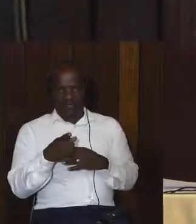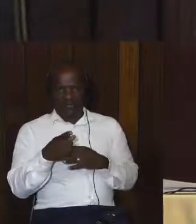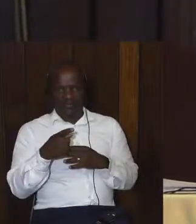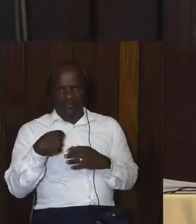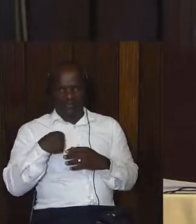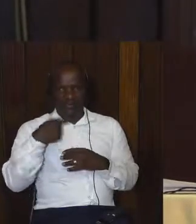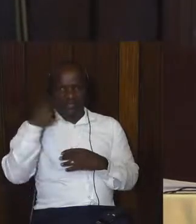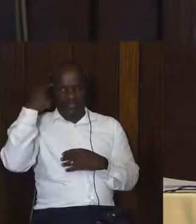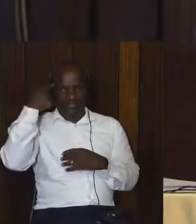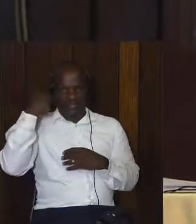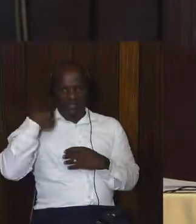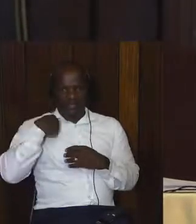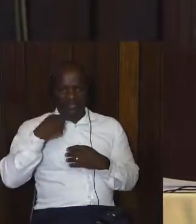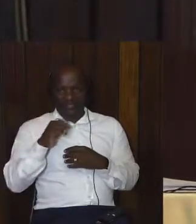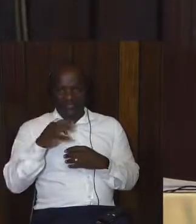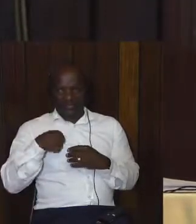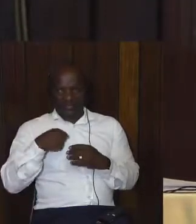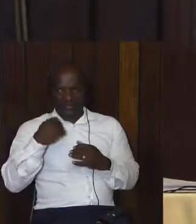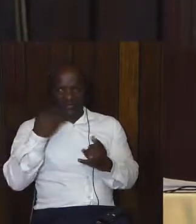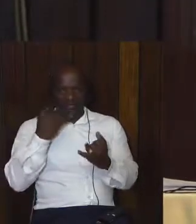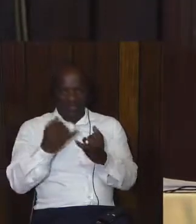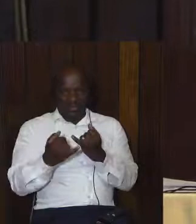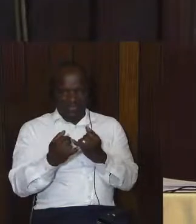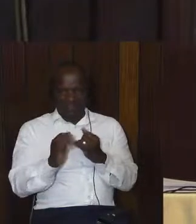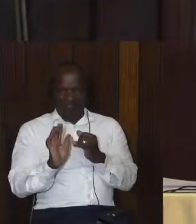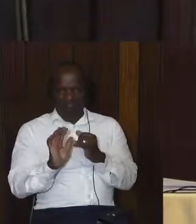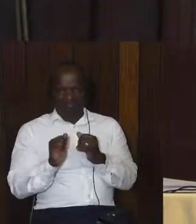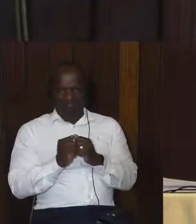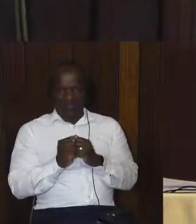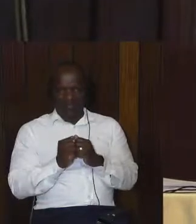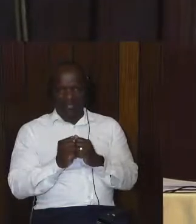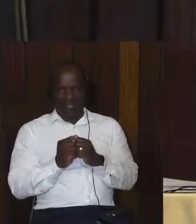I think, if I'm not mistaken, sometime back,